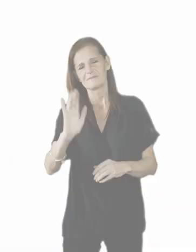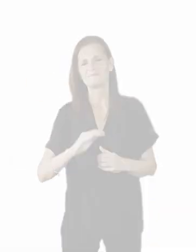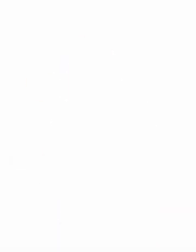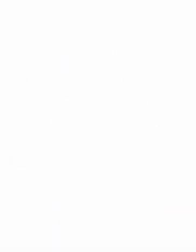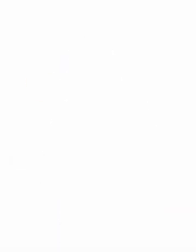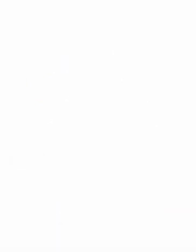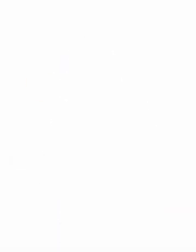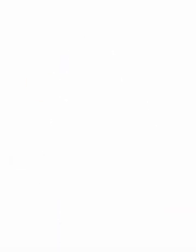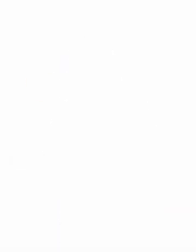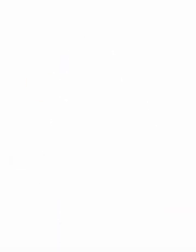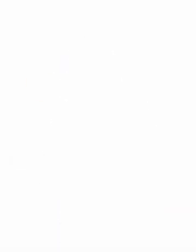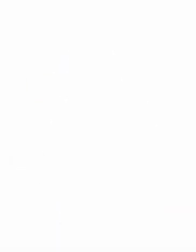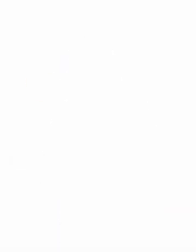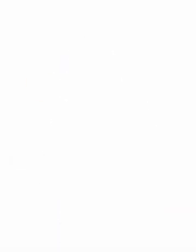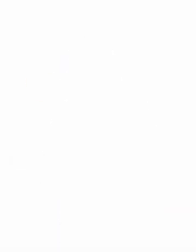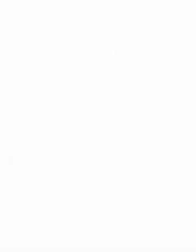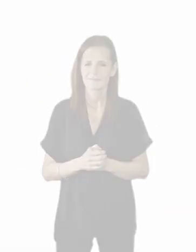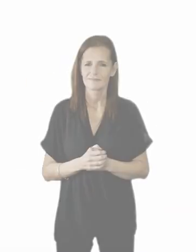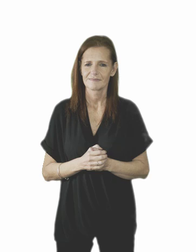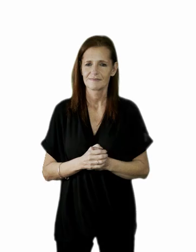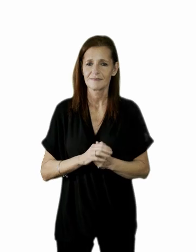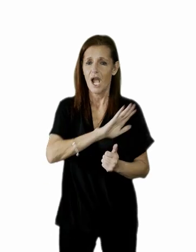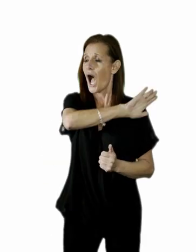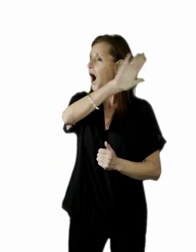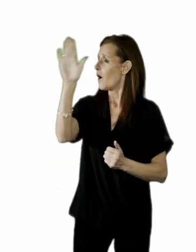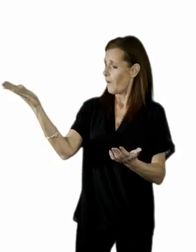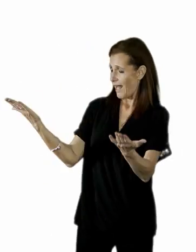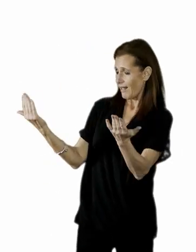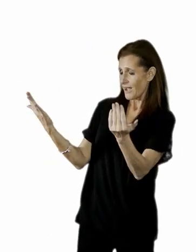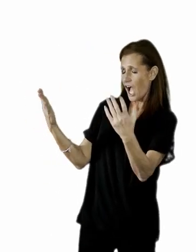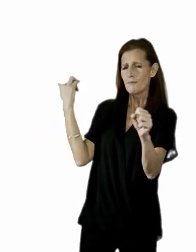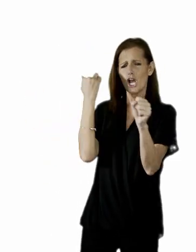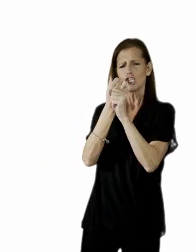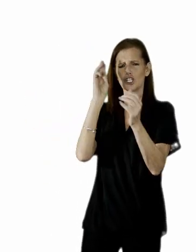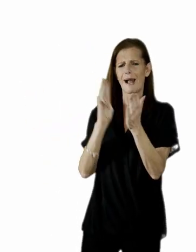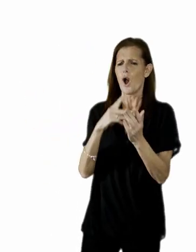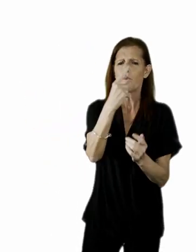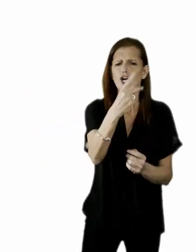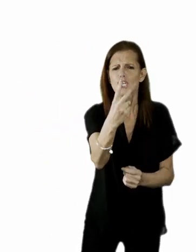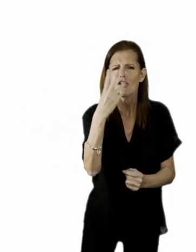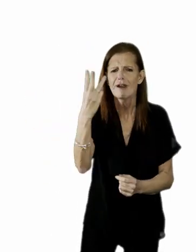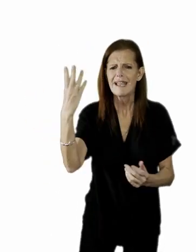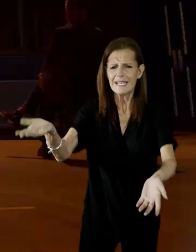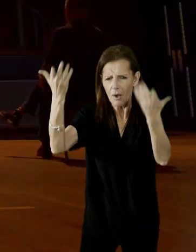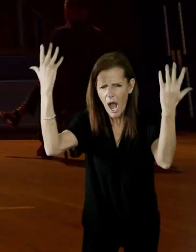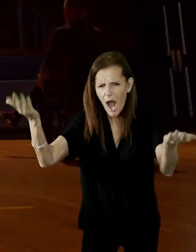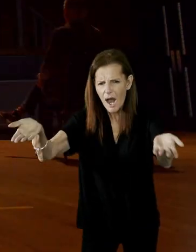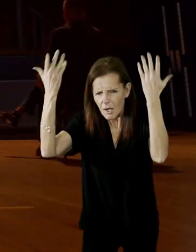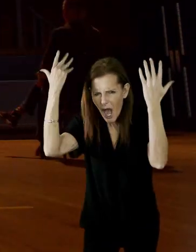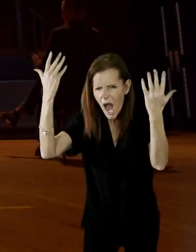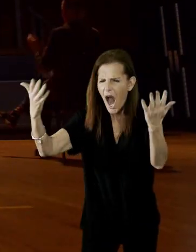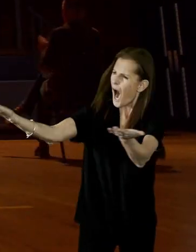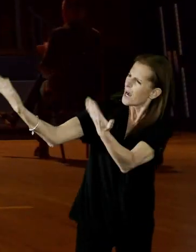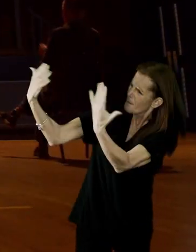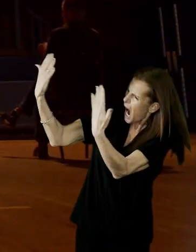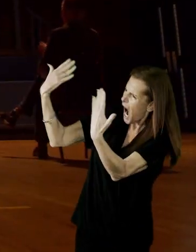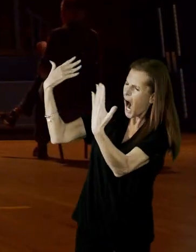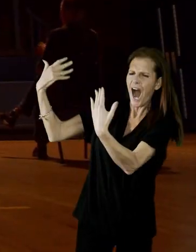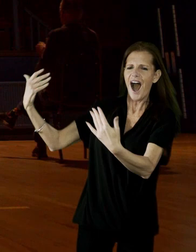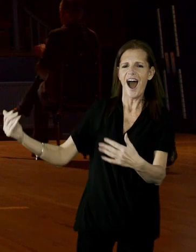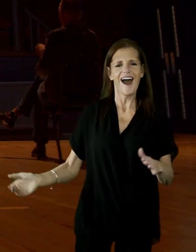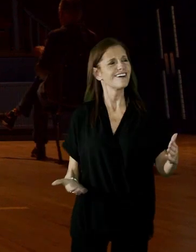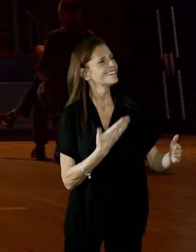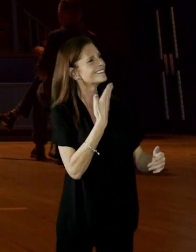I'd like you to welcome to the stage the wonderful Georgia Morel. 1, 2, 3. Clap for me. Welcome to the stage, Georgia Morel.